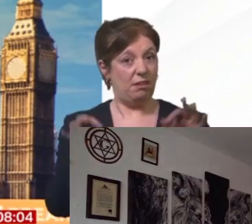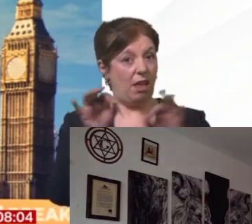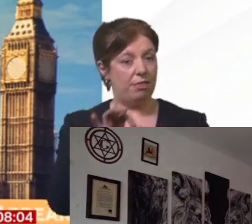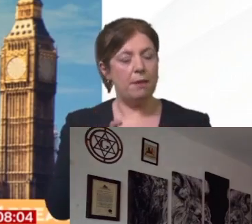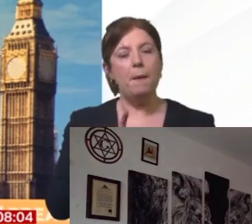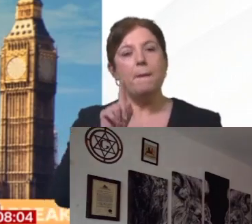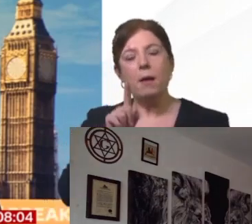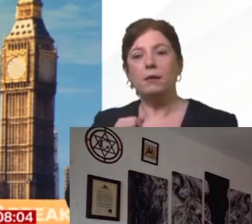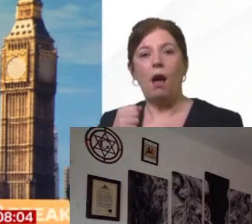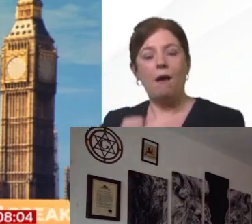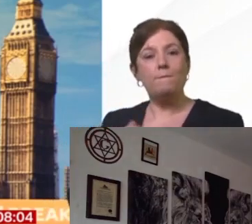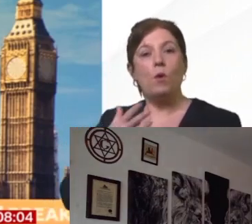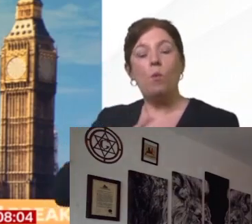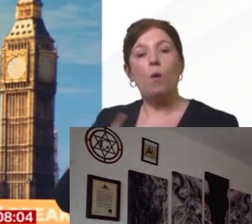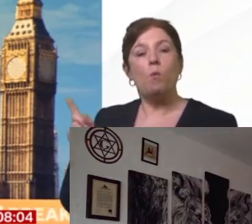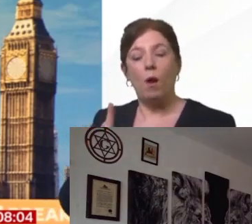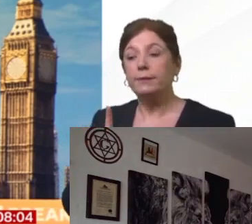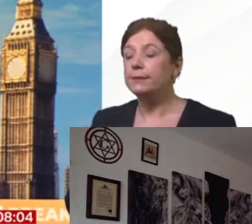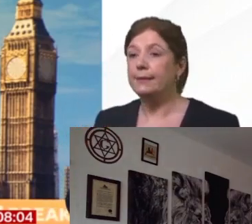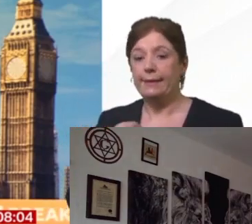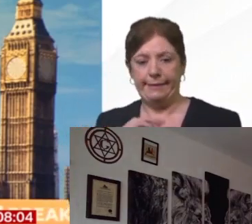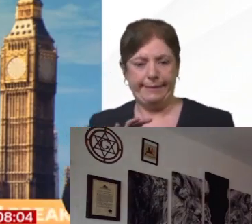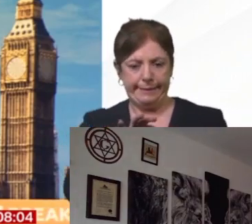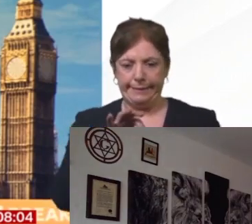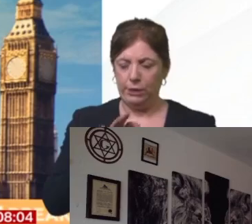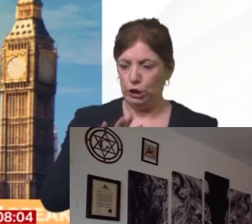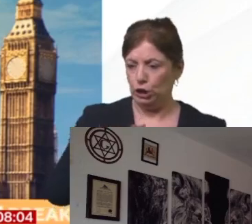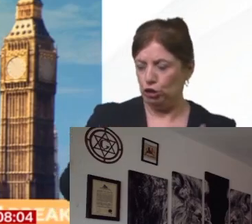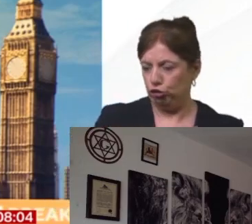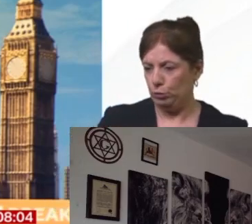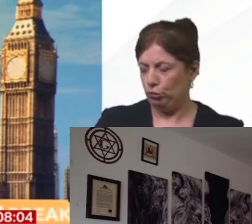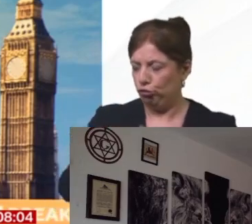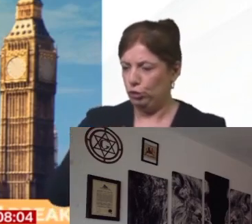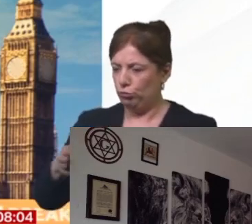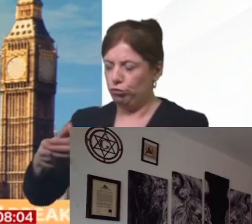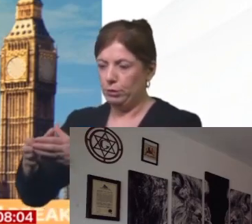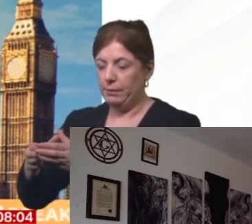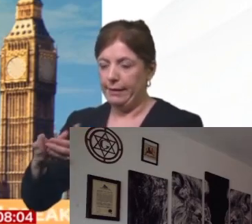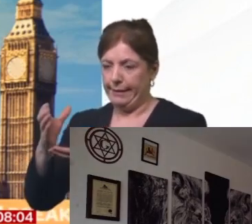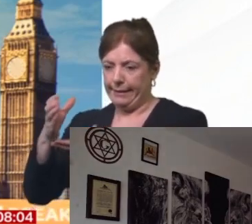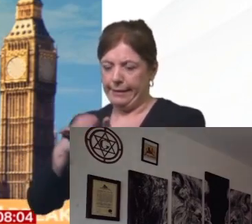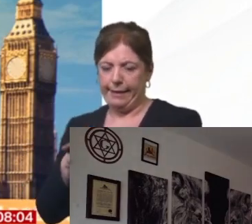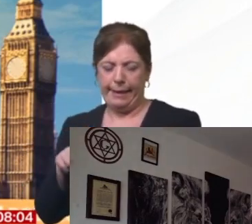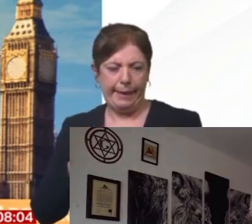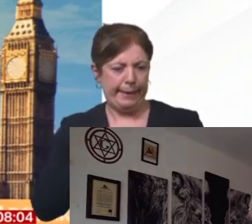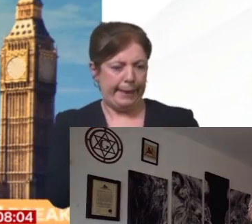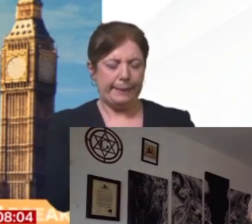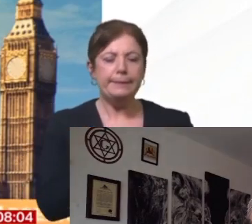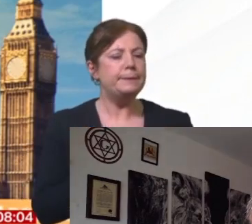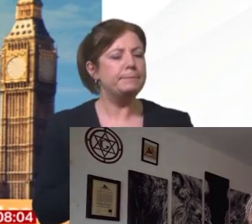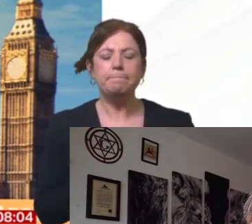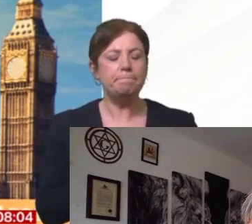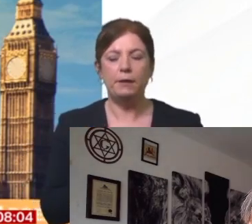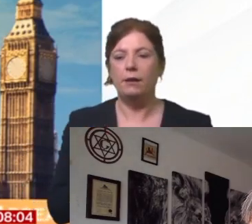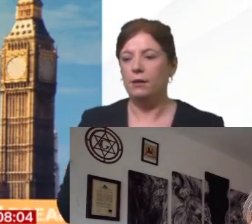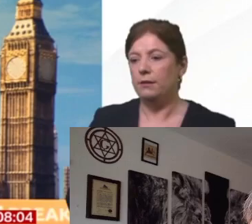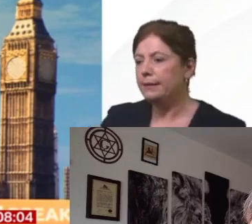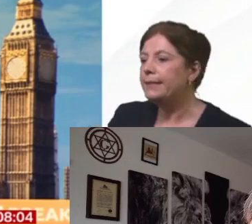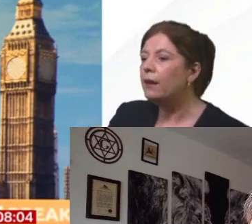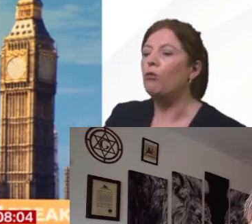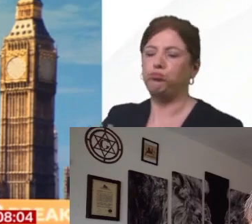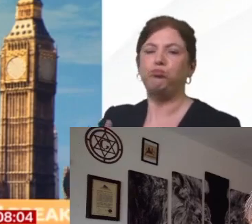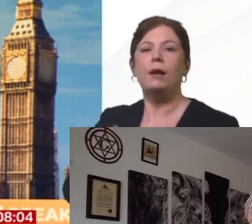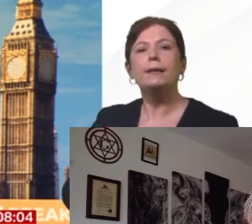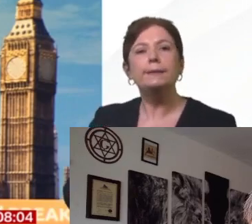work out which groups it should be talking to and which groups it shouldn't. Almost like a bouncer, there's going to be a list. And if you're on the